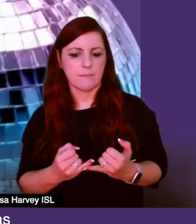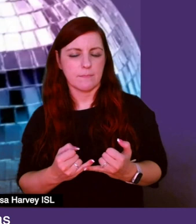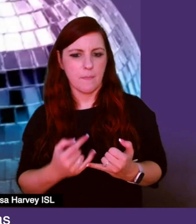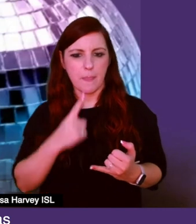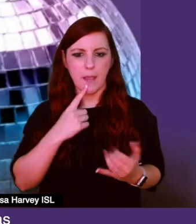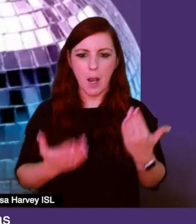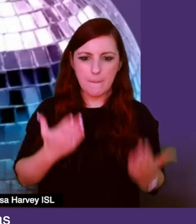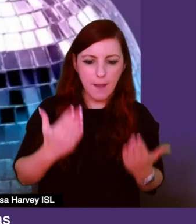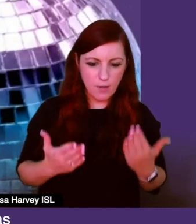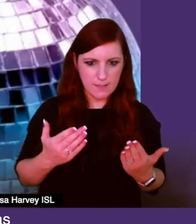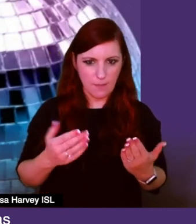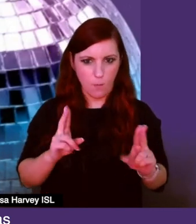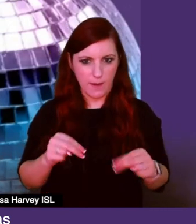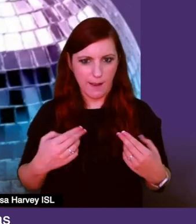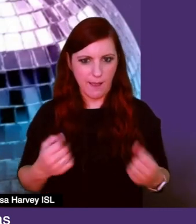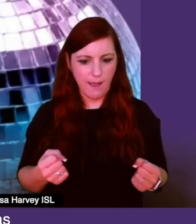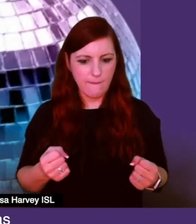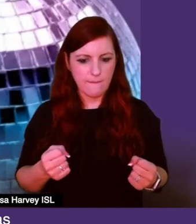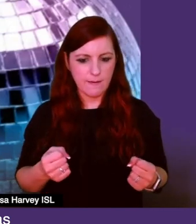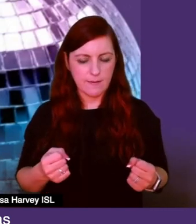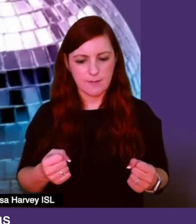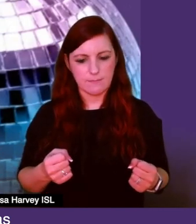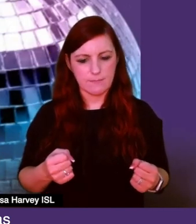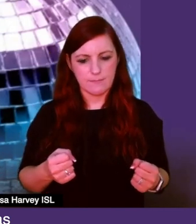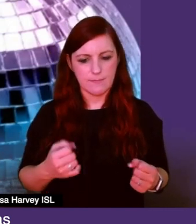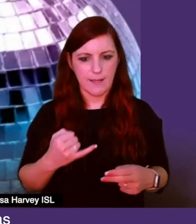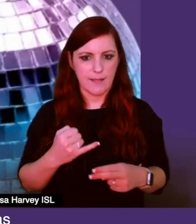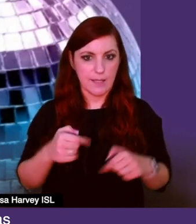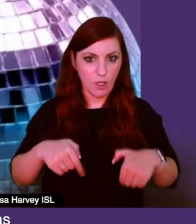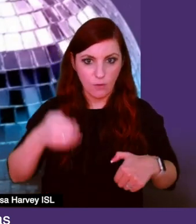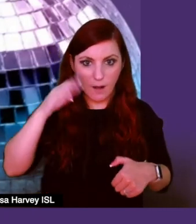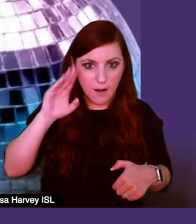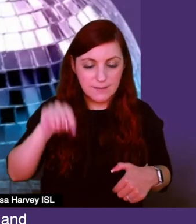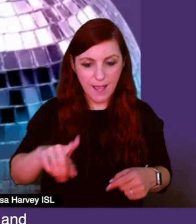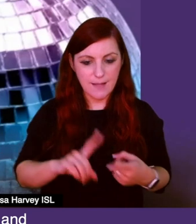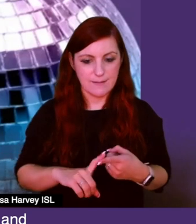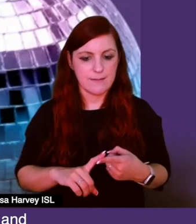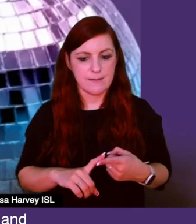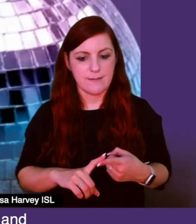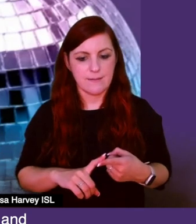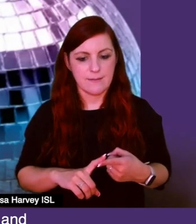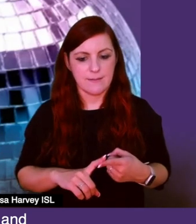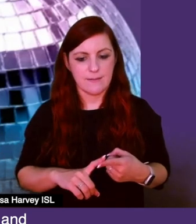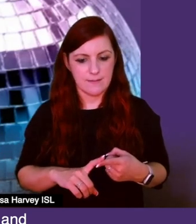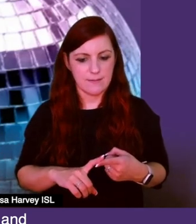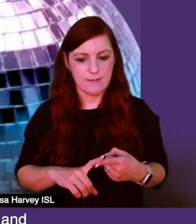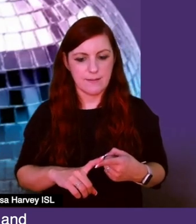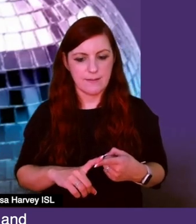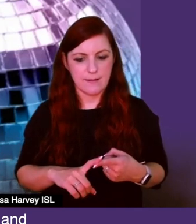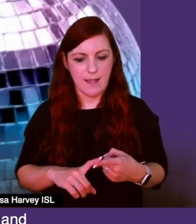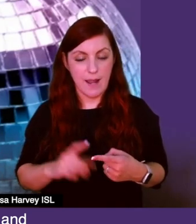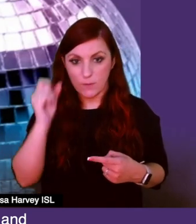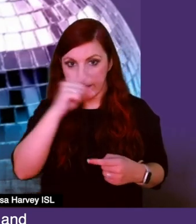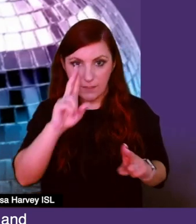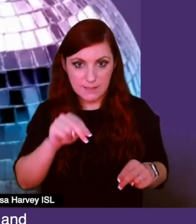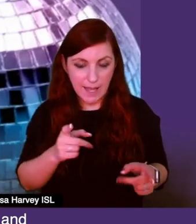and the comparison between living in Ireland and Britain and how different